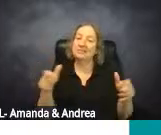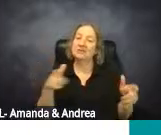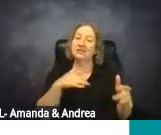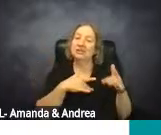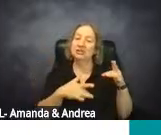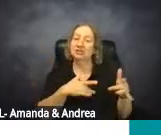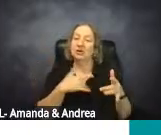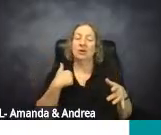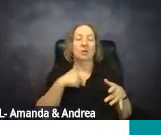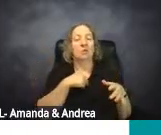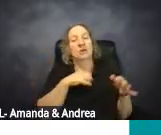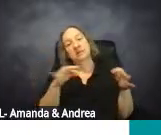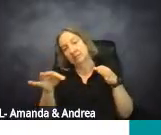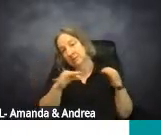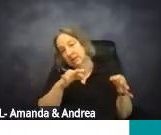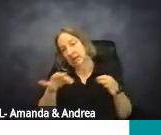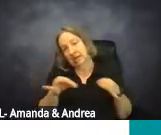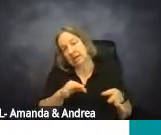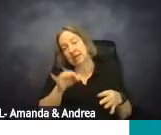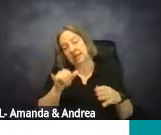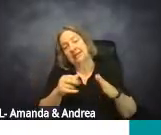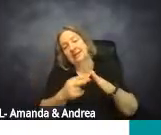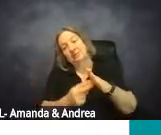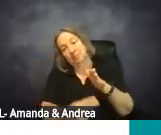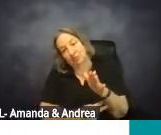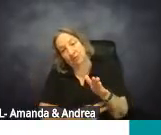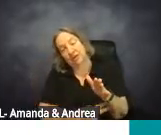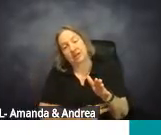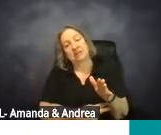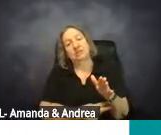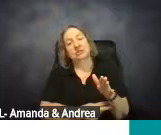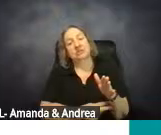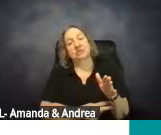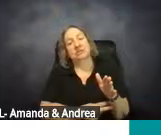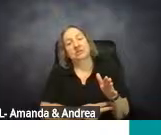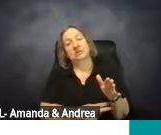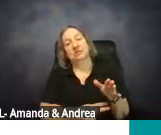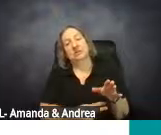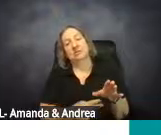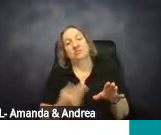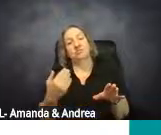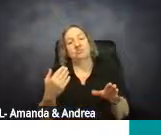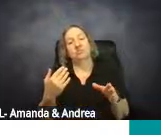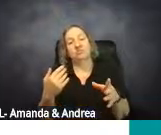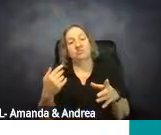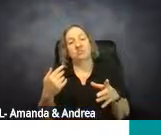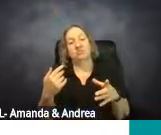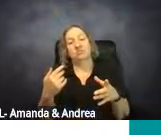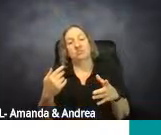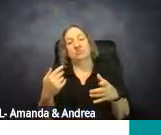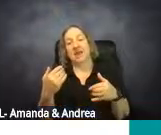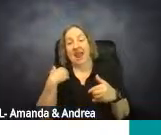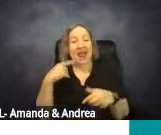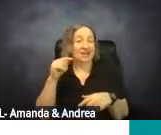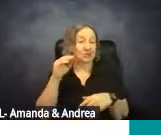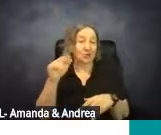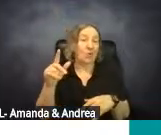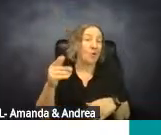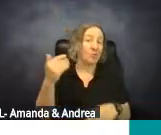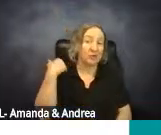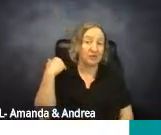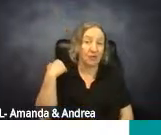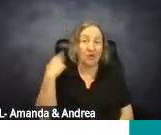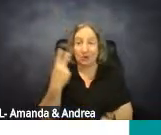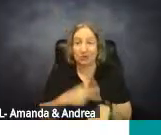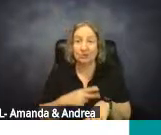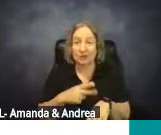but we explained that this bridge in its earlier iterations has been tolled 2